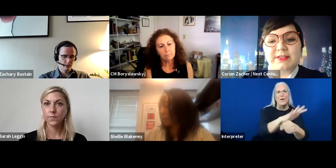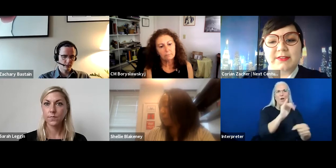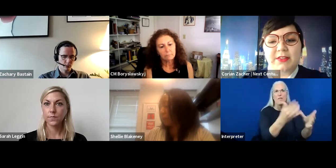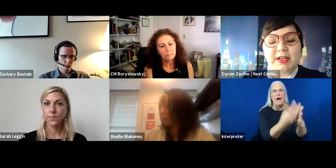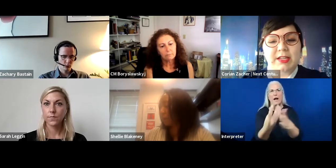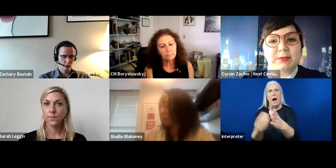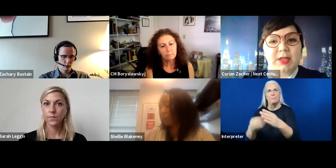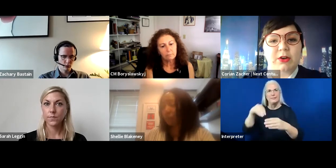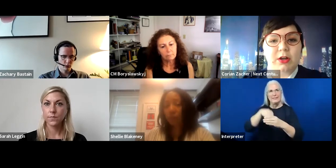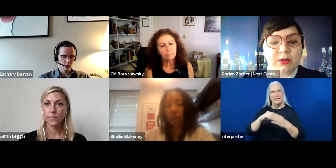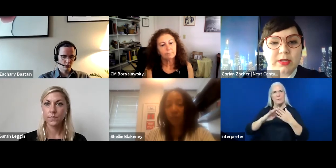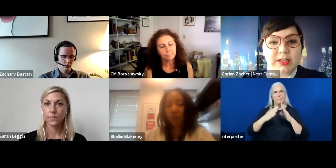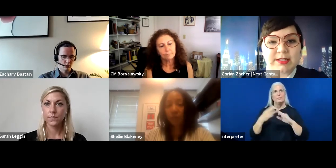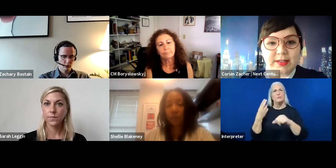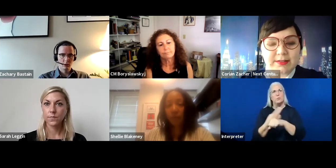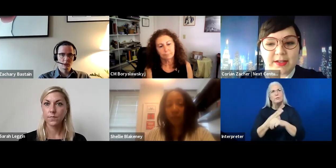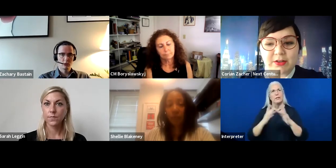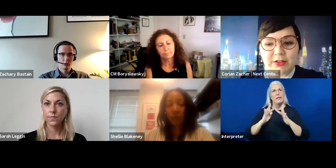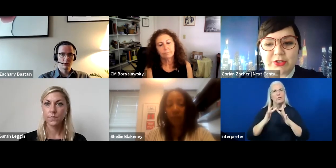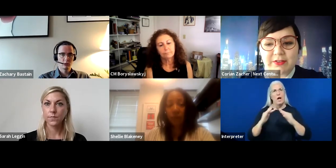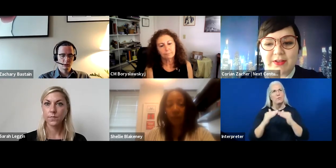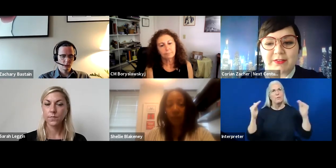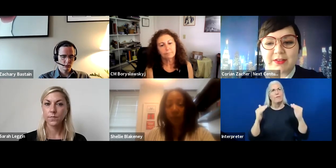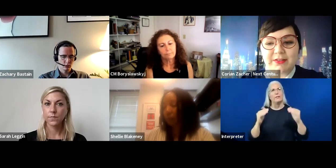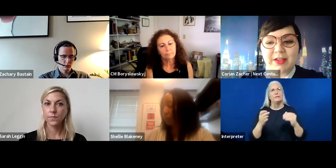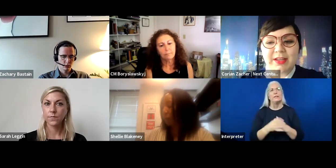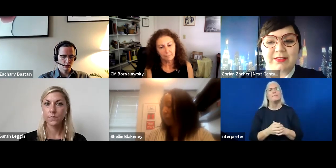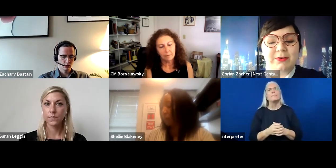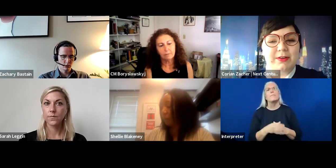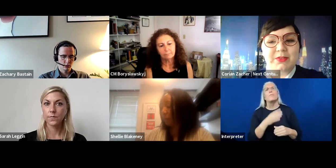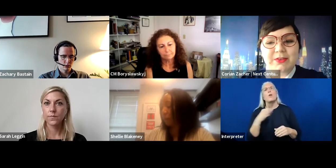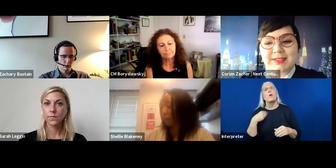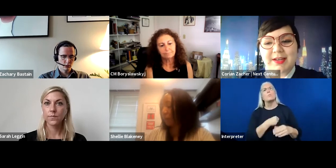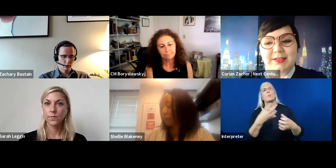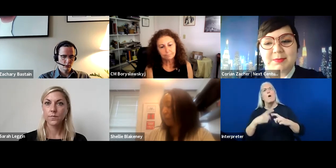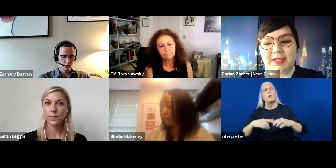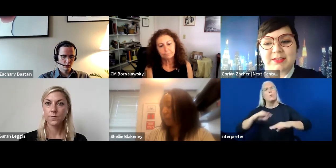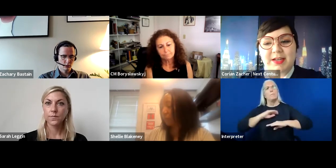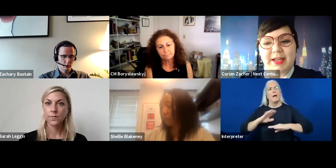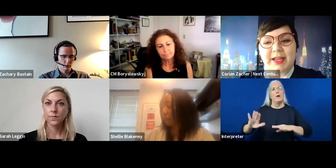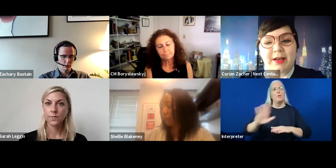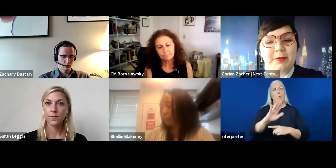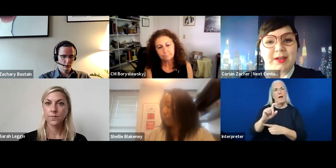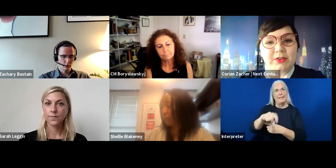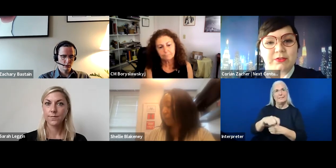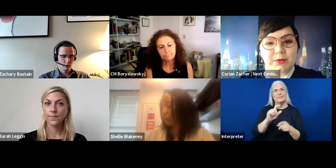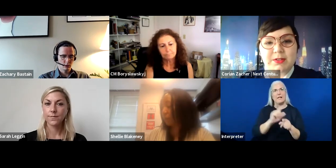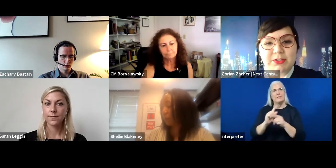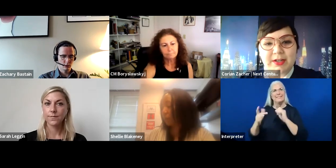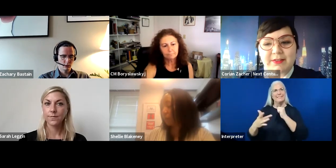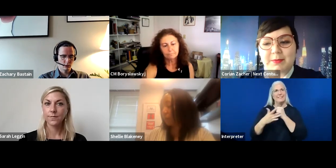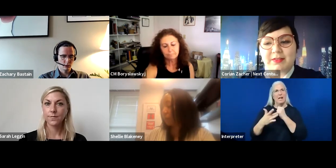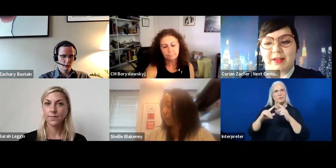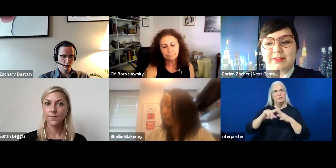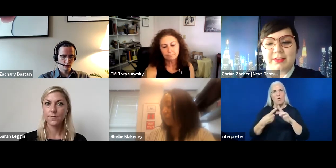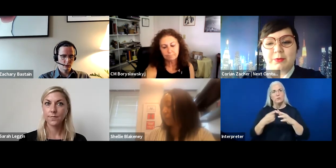the services that they need to meet their ongoing needs as technology advances. So I'm so excited to be here today, and I look forward